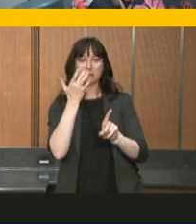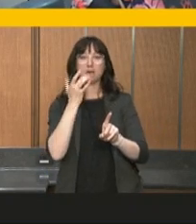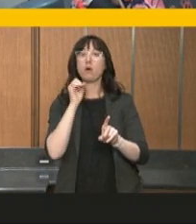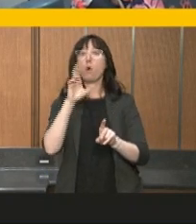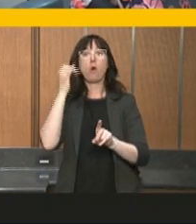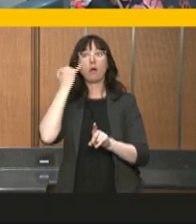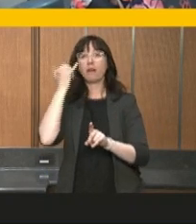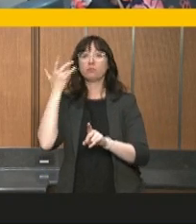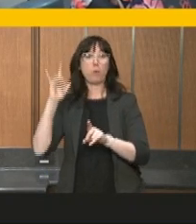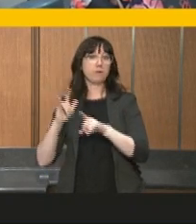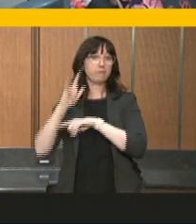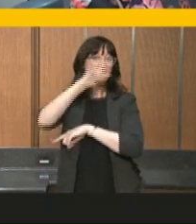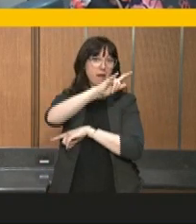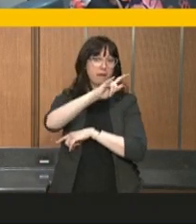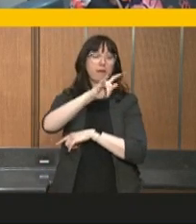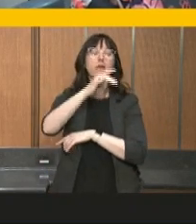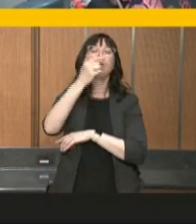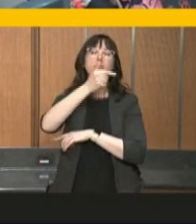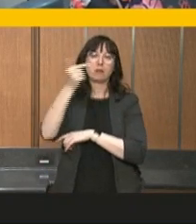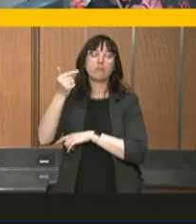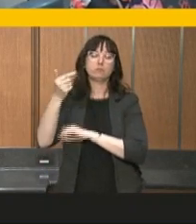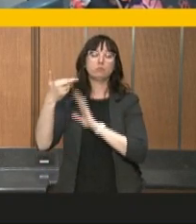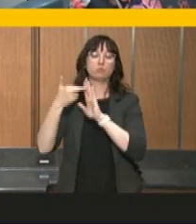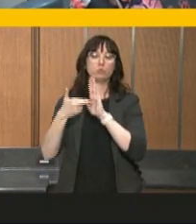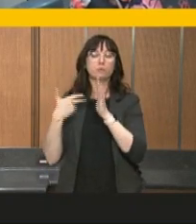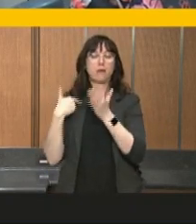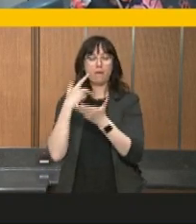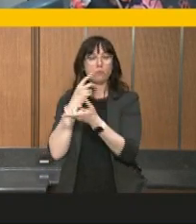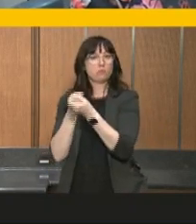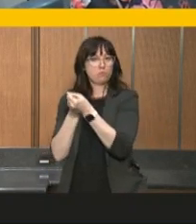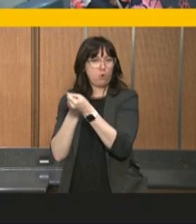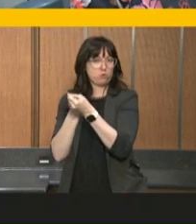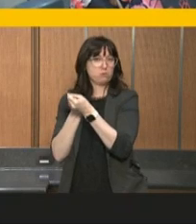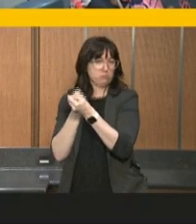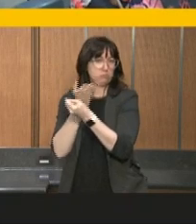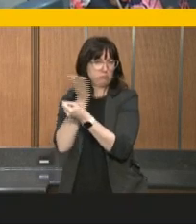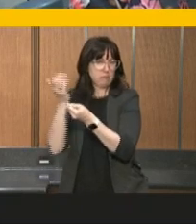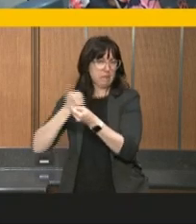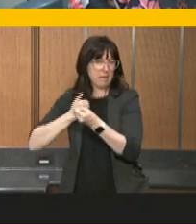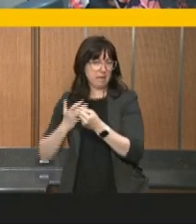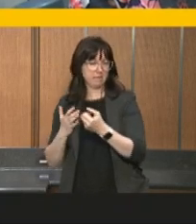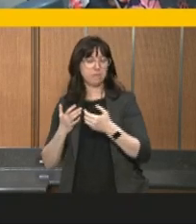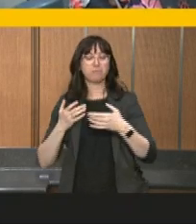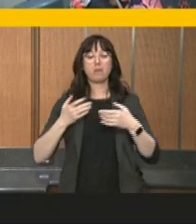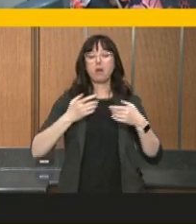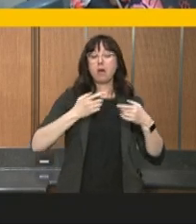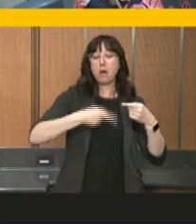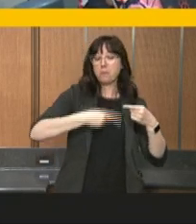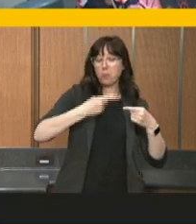well, there are measures for the government to support Canadians abroad. What happens at the border? Well,